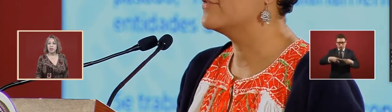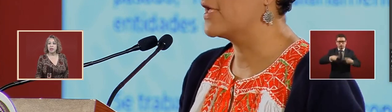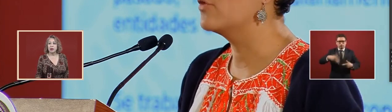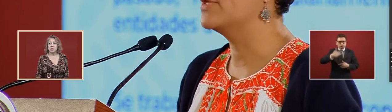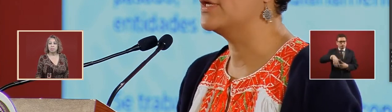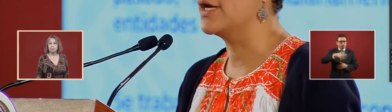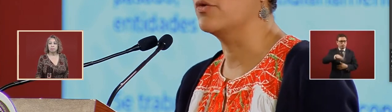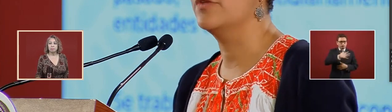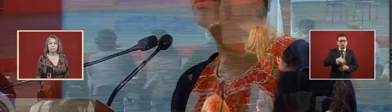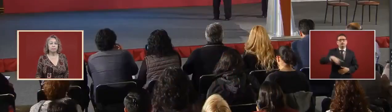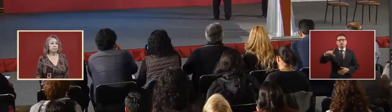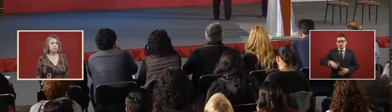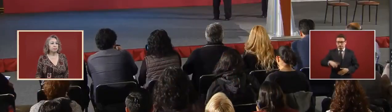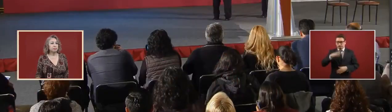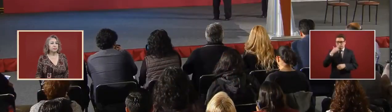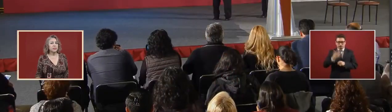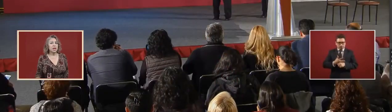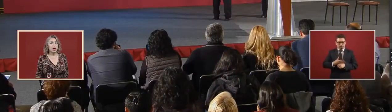the